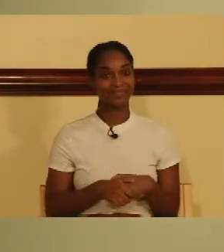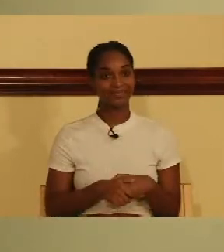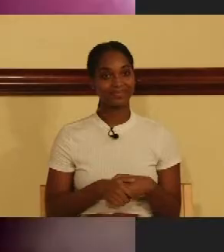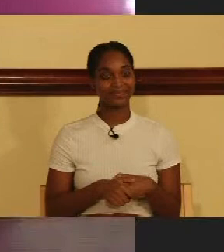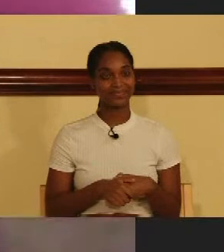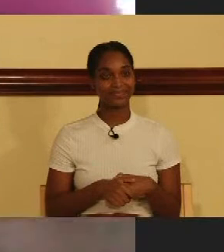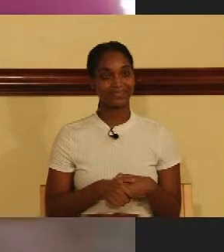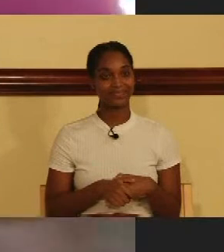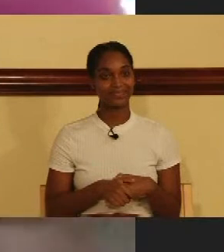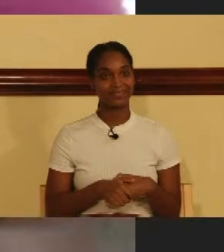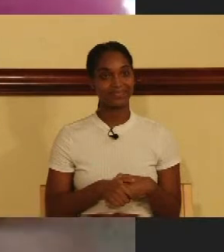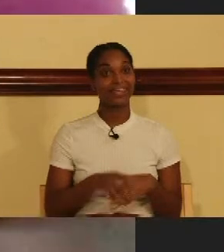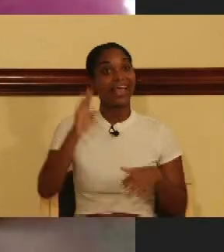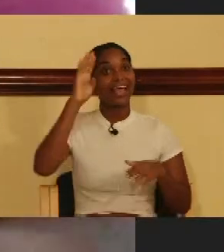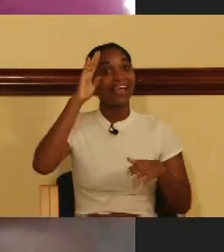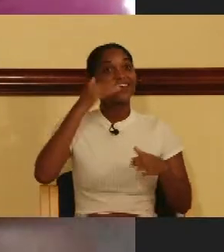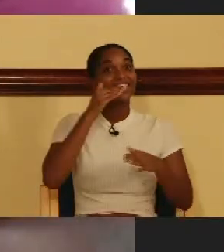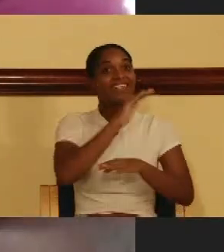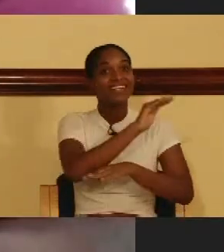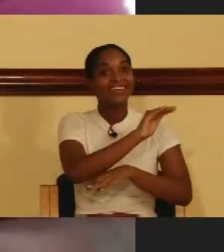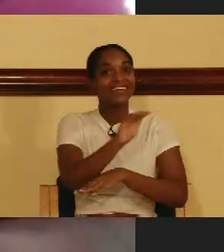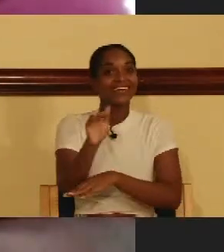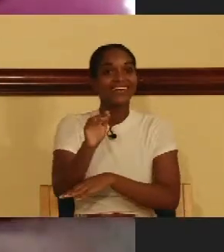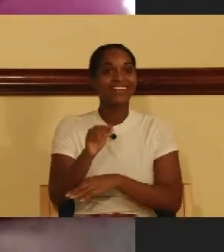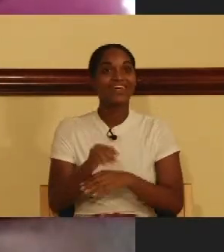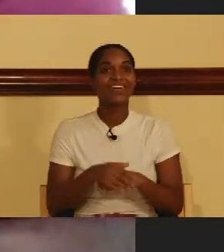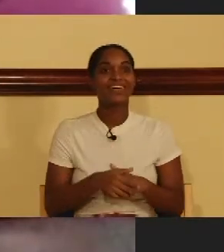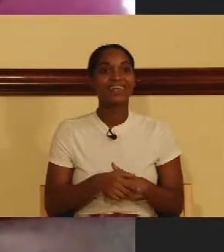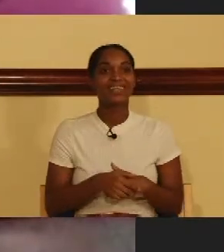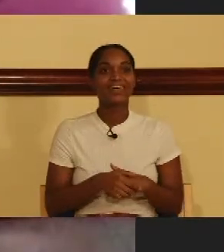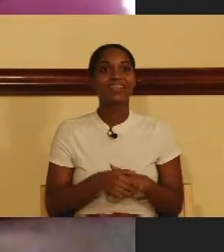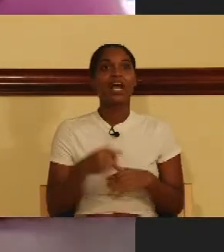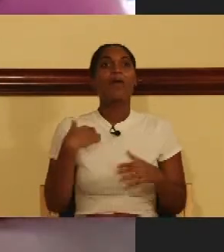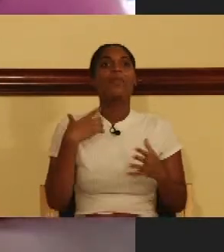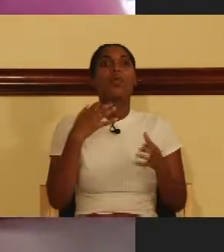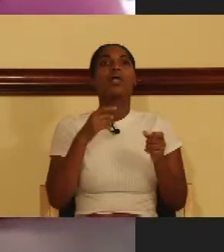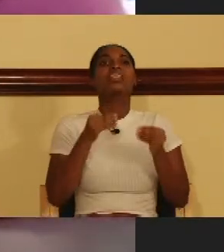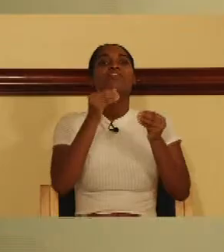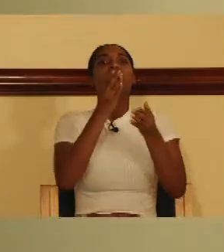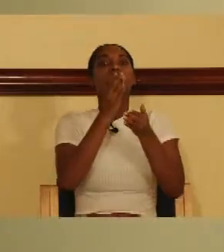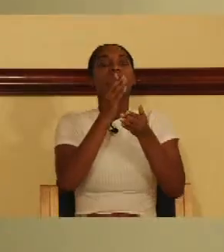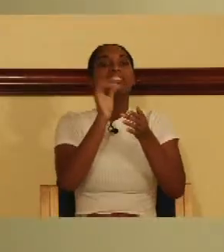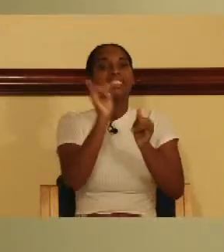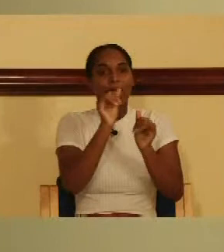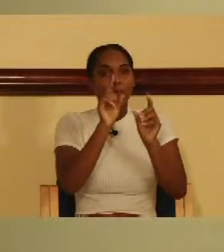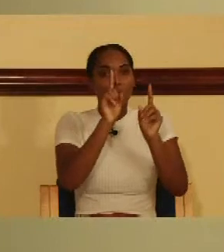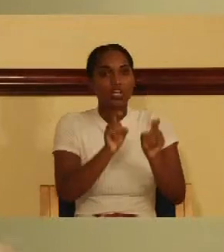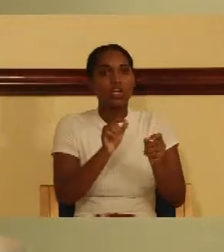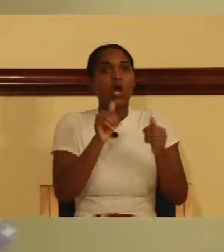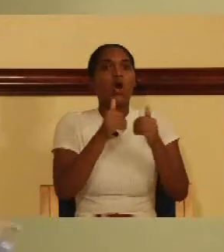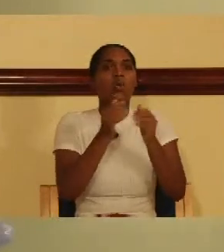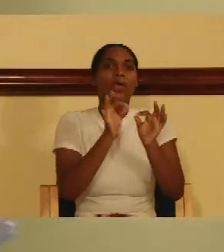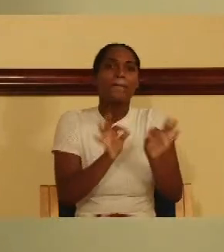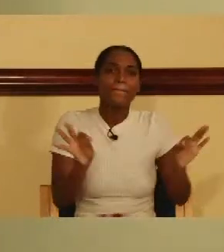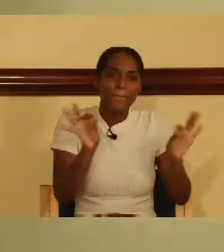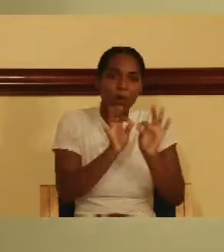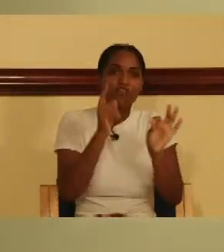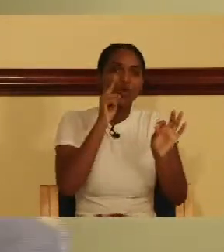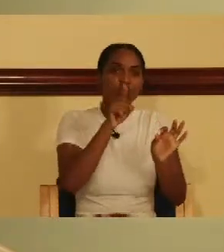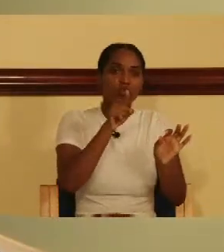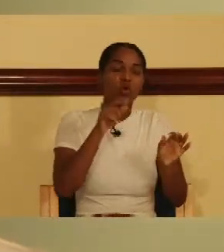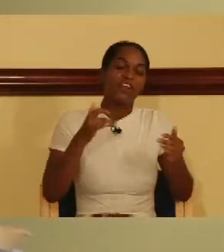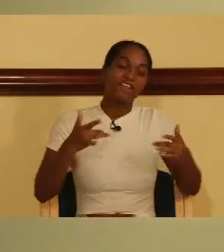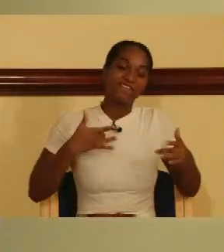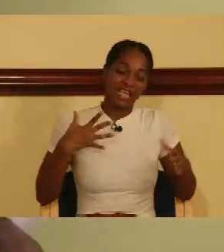Hi, good evening. Hi, Yannick. So, I'm going to pose the same question to you. How important is it for you to